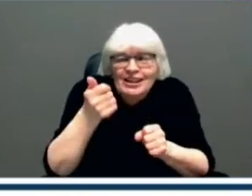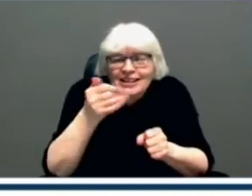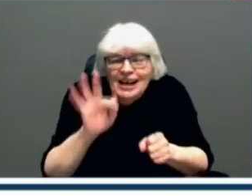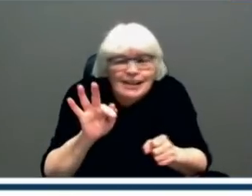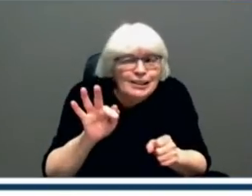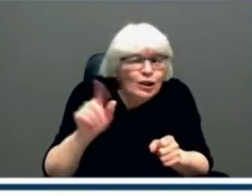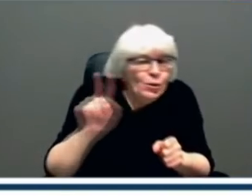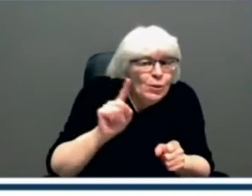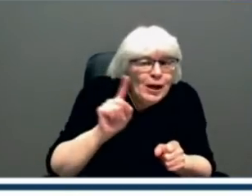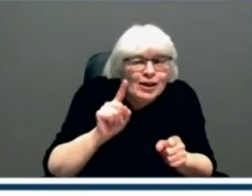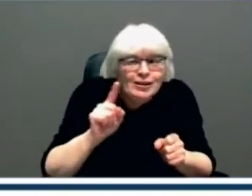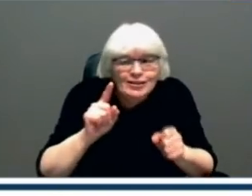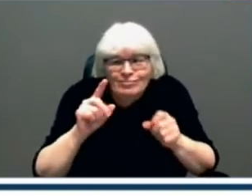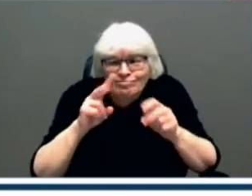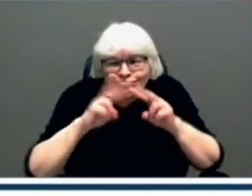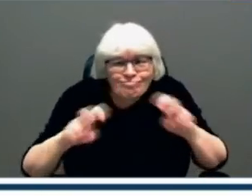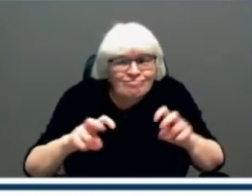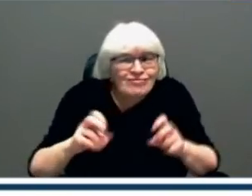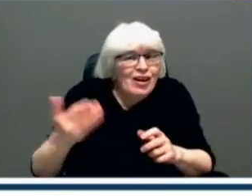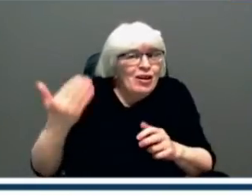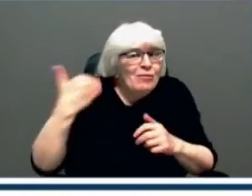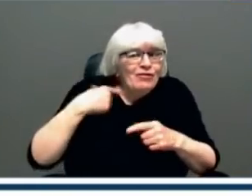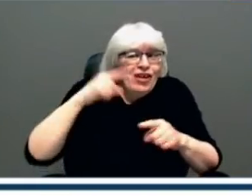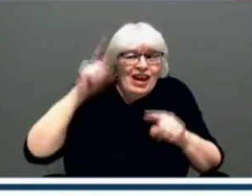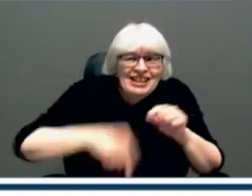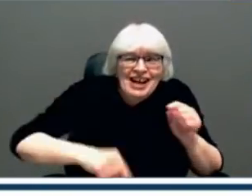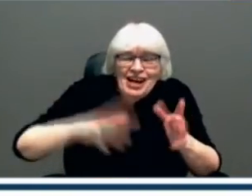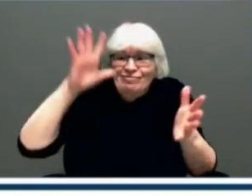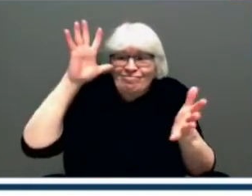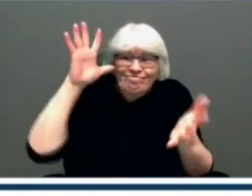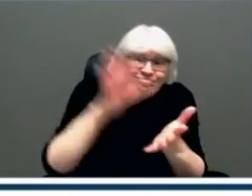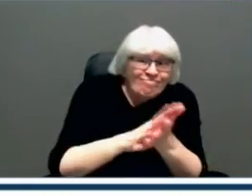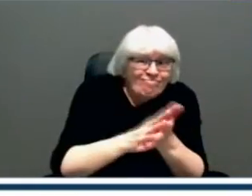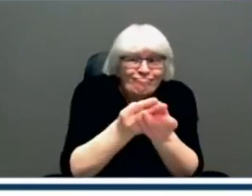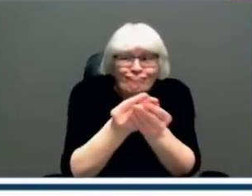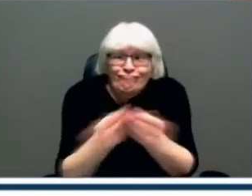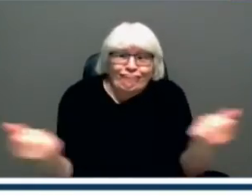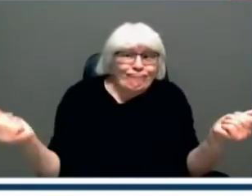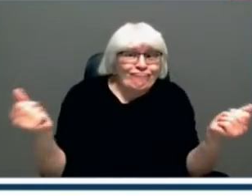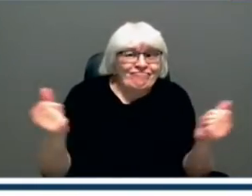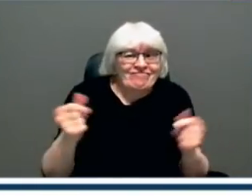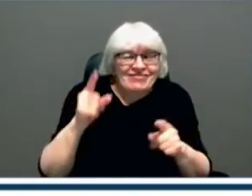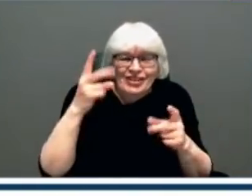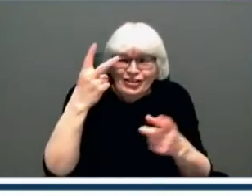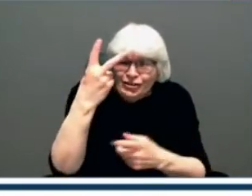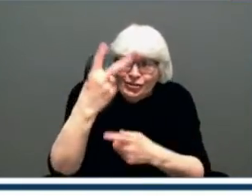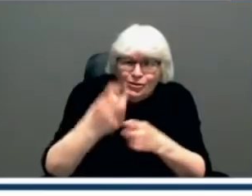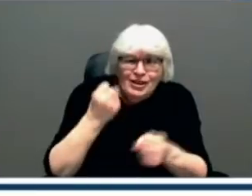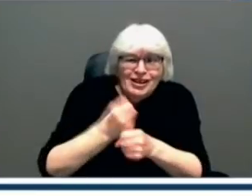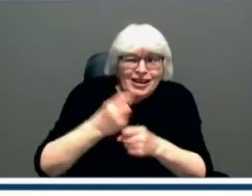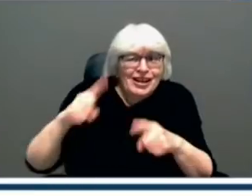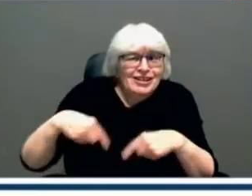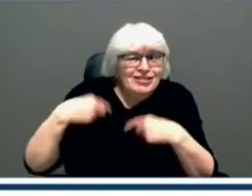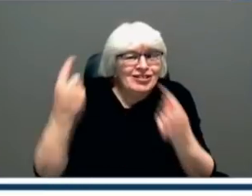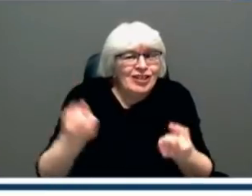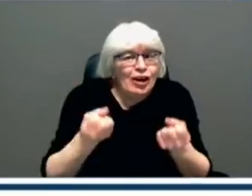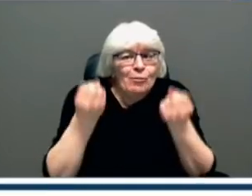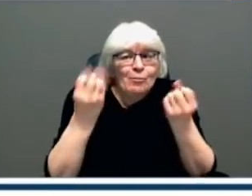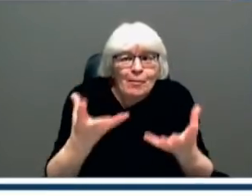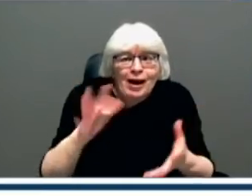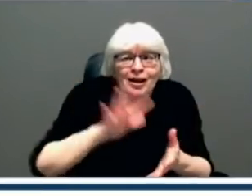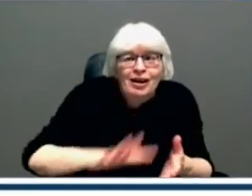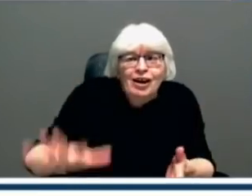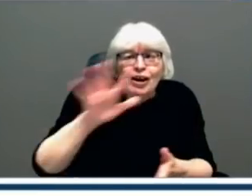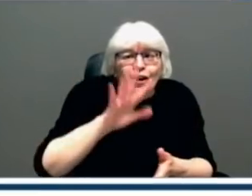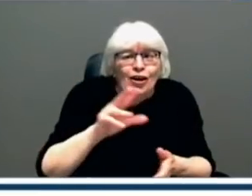this virus. For most of the last 2 years, Nova Scotia and many other jurisdictions have been reporting data to the public every